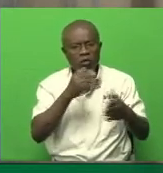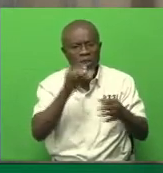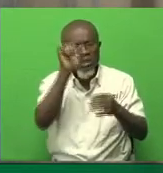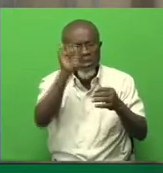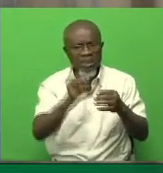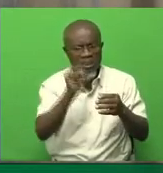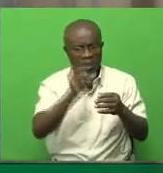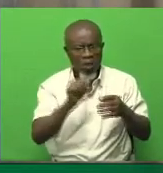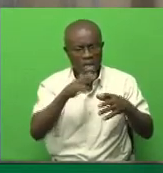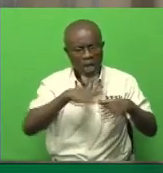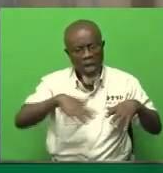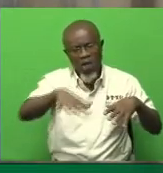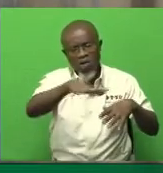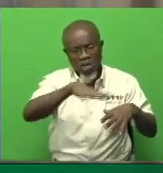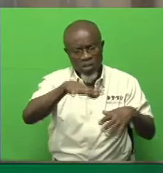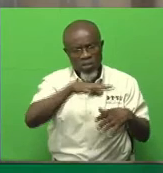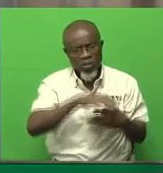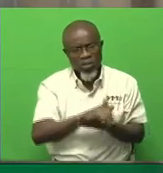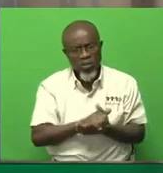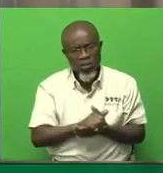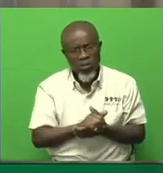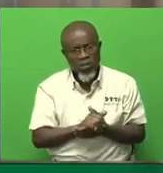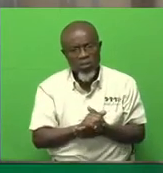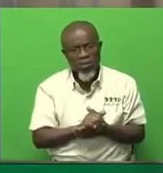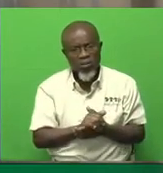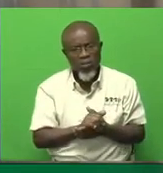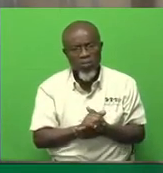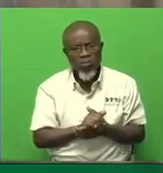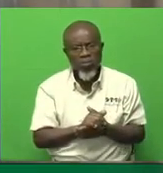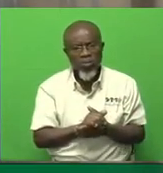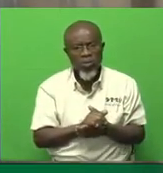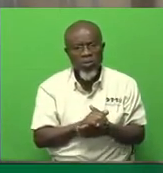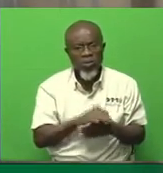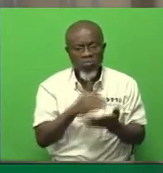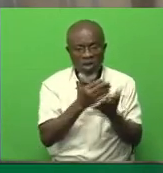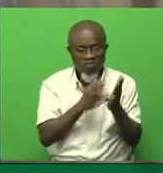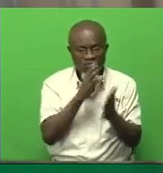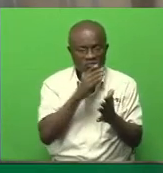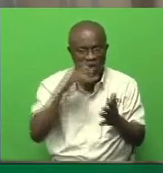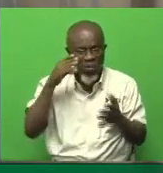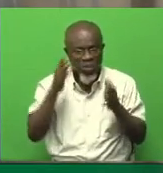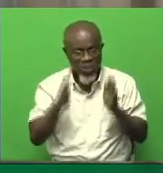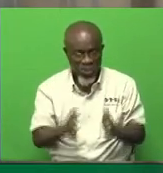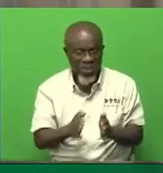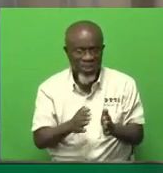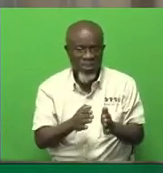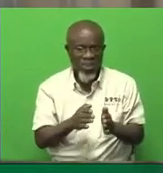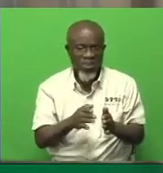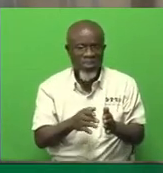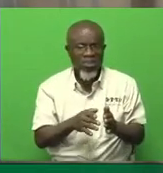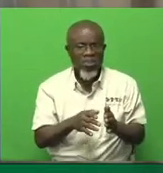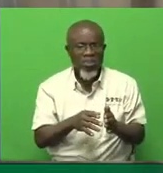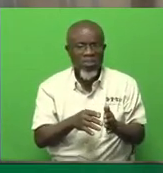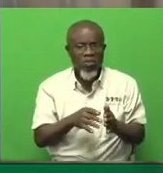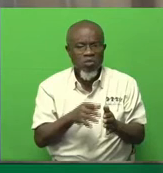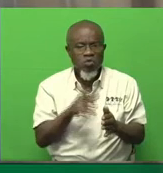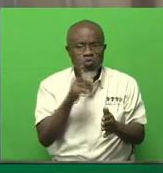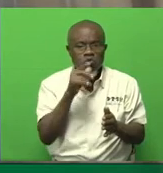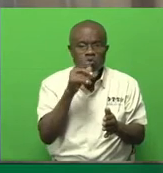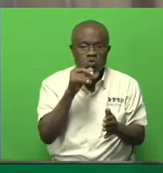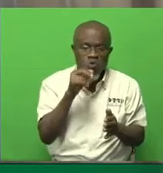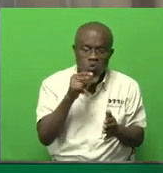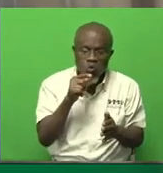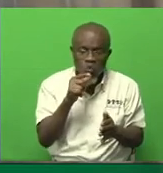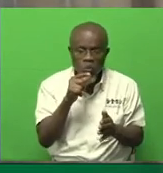flooding unfortunately that has not happened so today we have farmers and Muhammad trees in puzzle Island in Woodland and block road Etc who continue